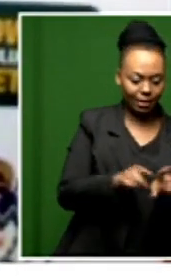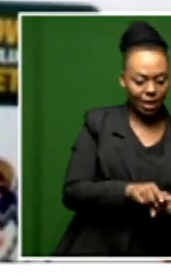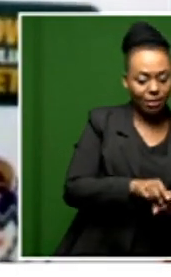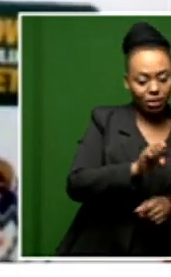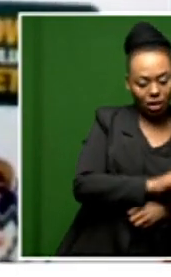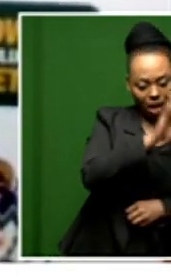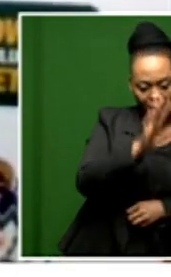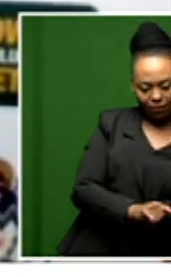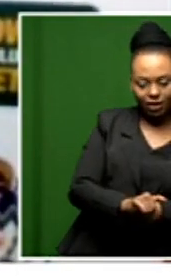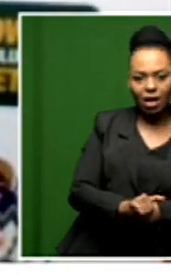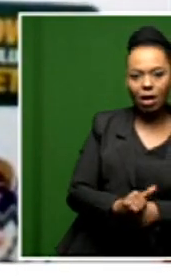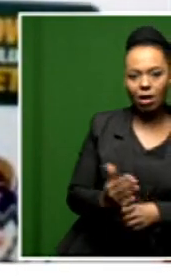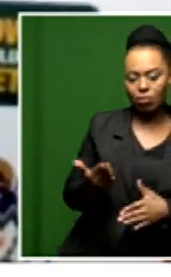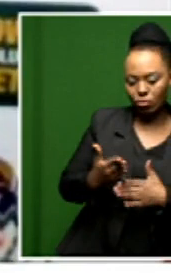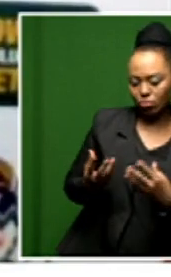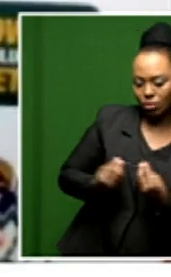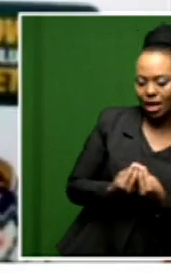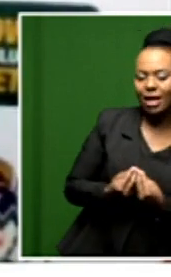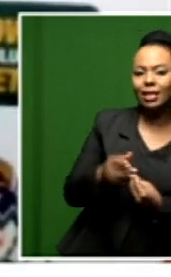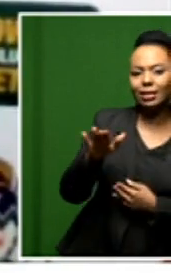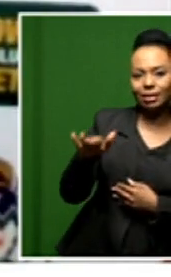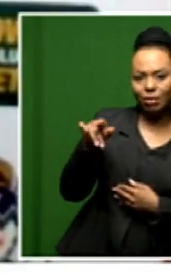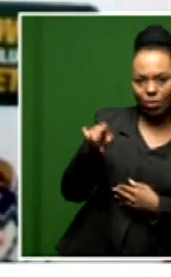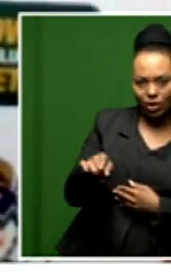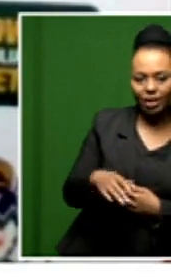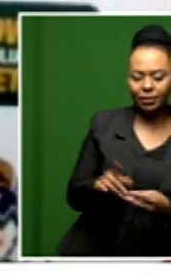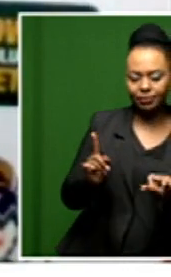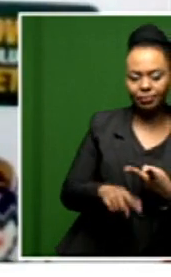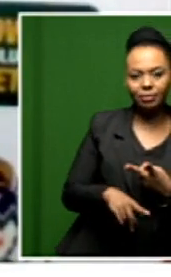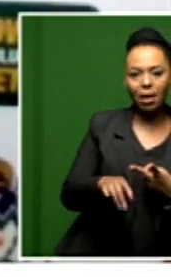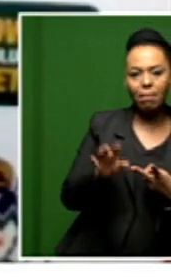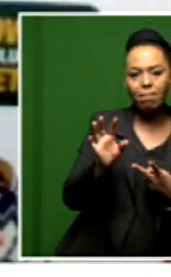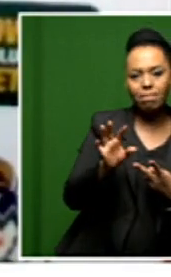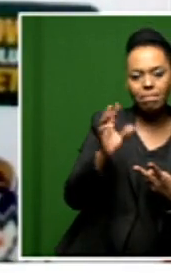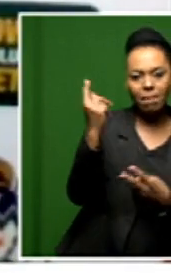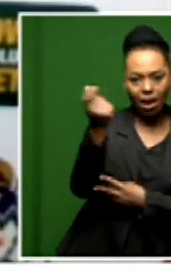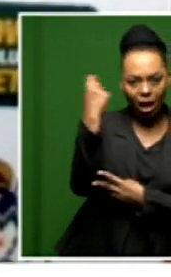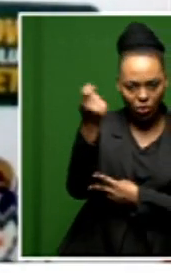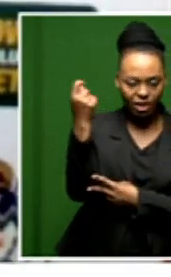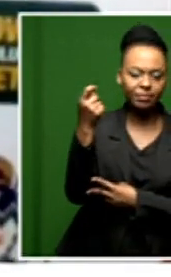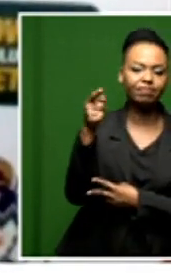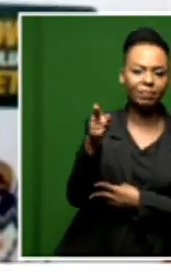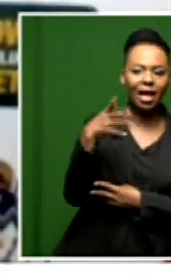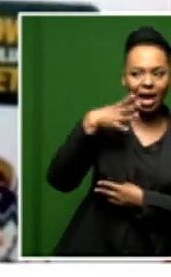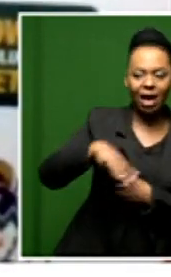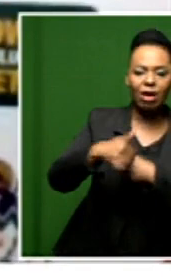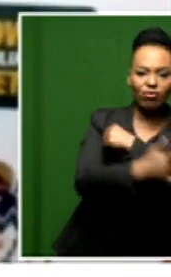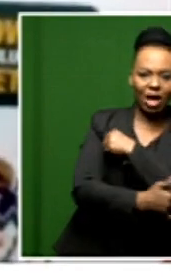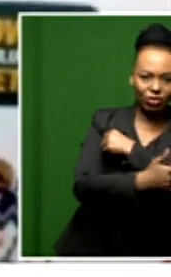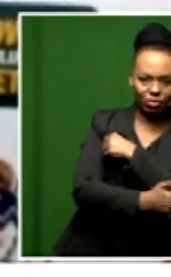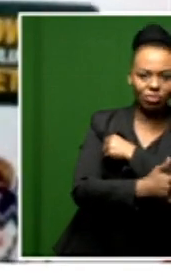Zimbabwe and the business community from Zimbabwe, Malawi, and other countries